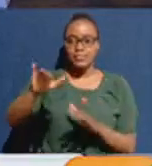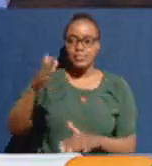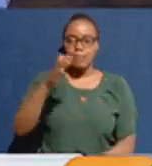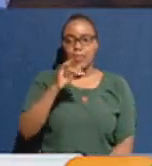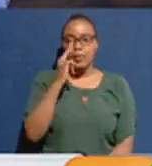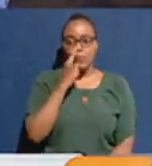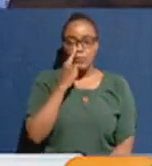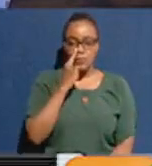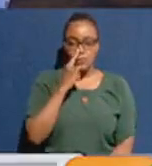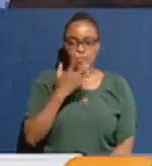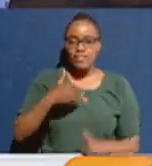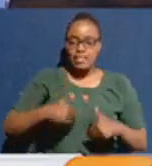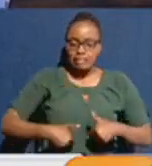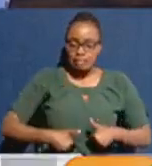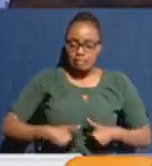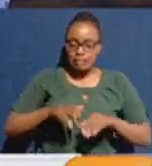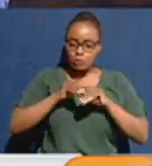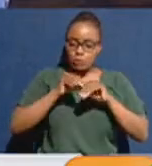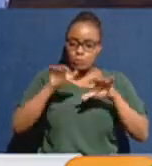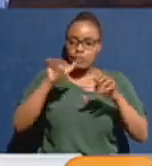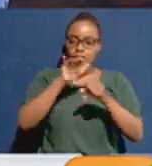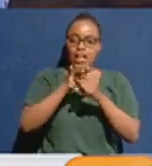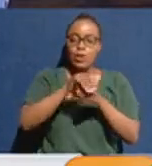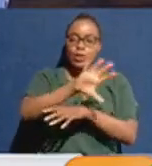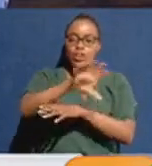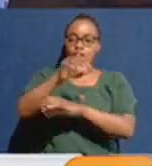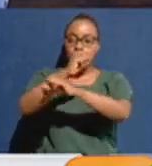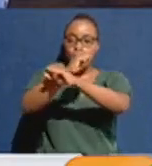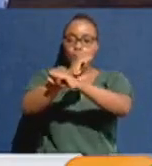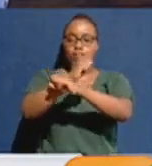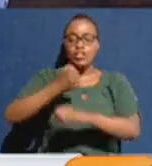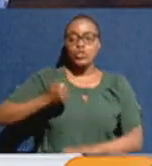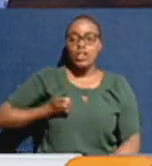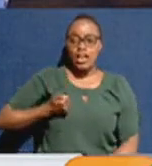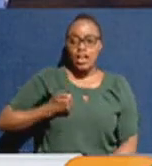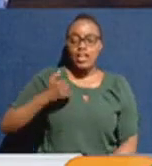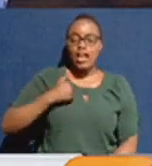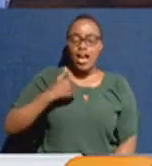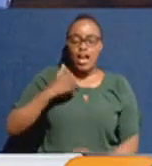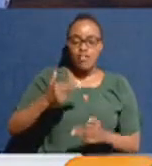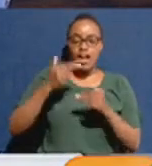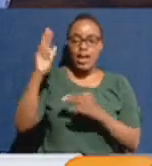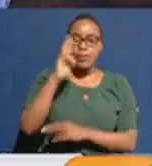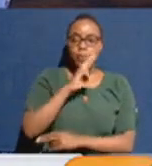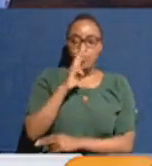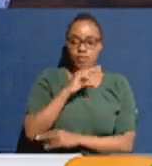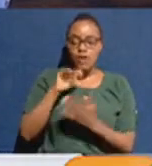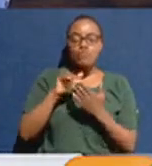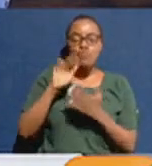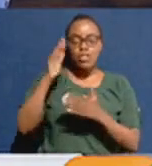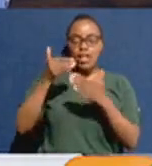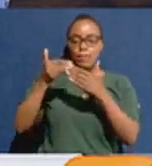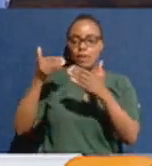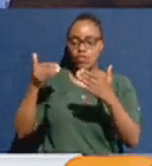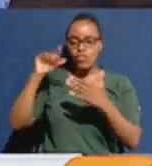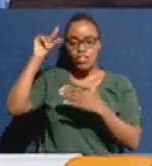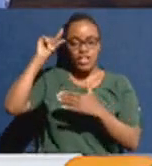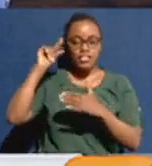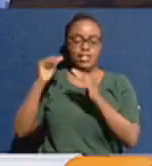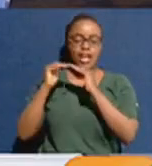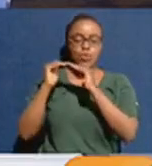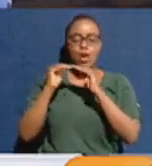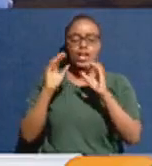home. With the drought intensifying in most counties, the protection of girls is at high risk now more than ever. The gender